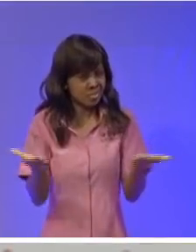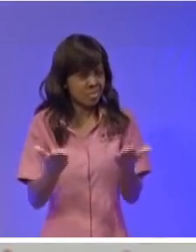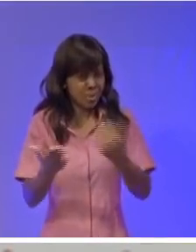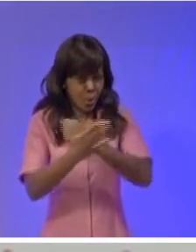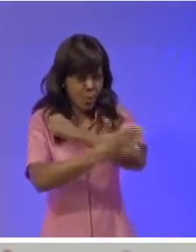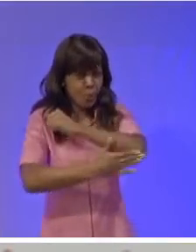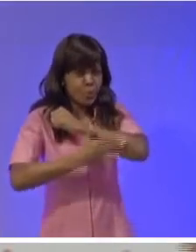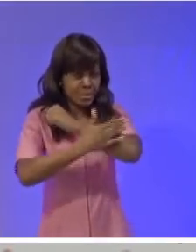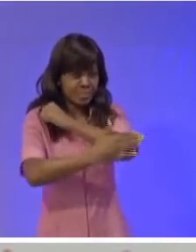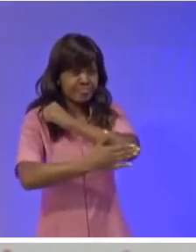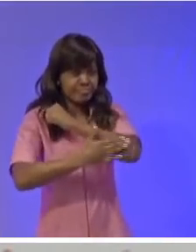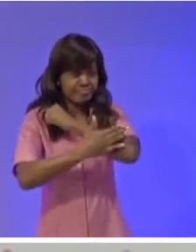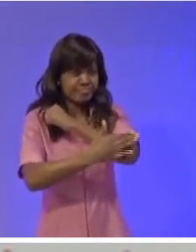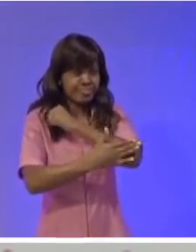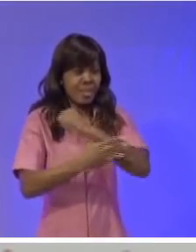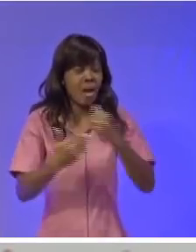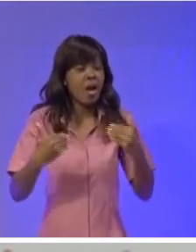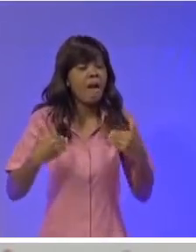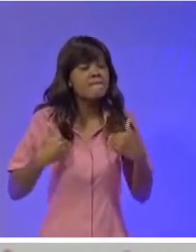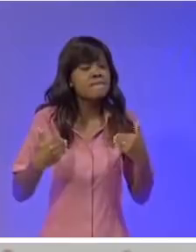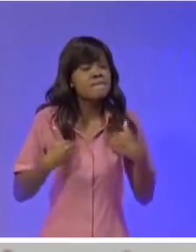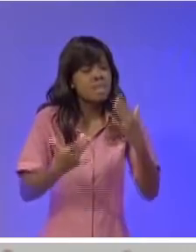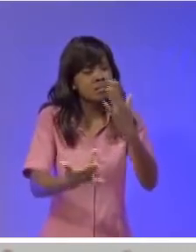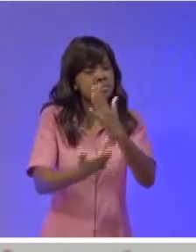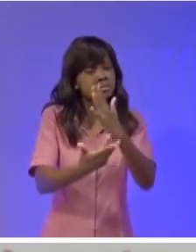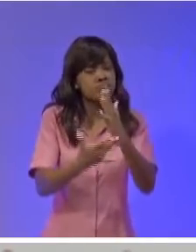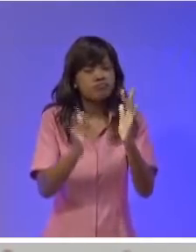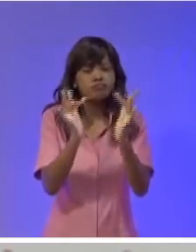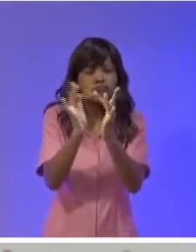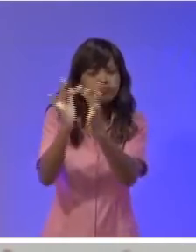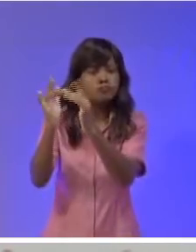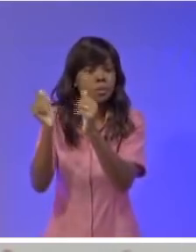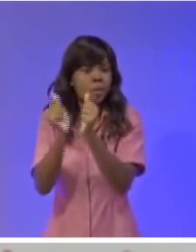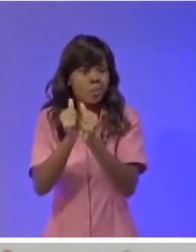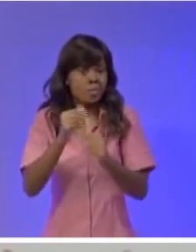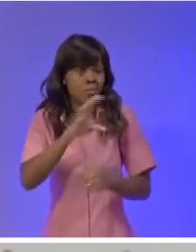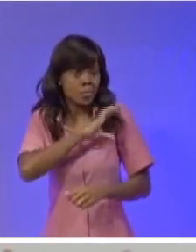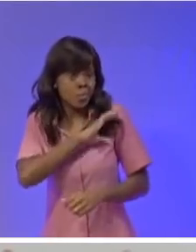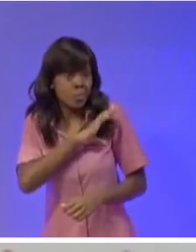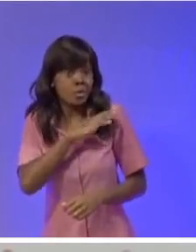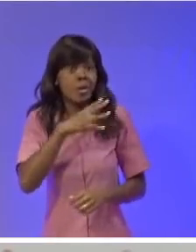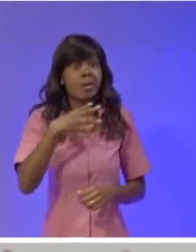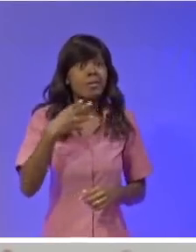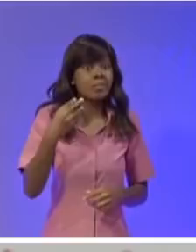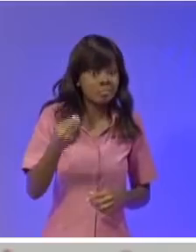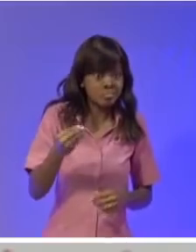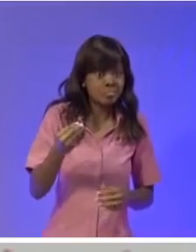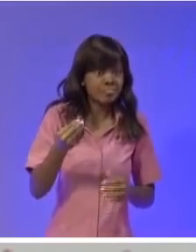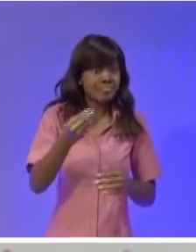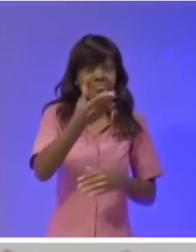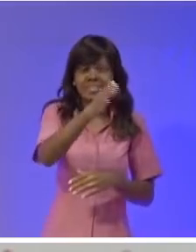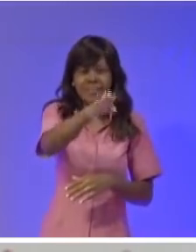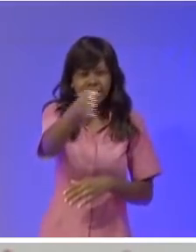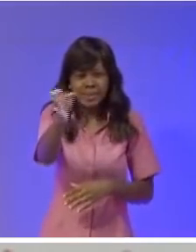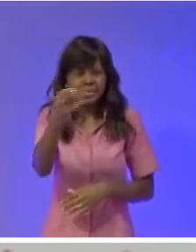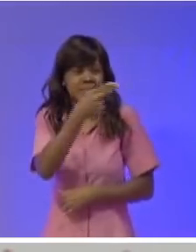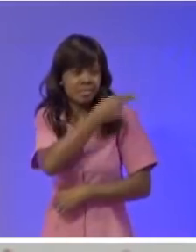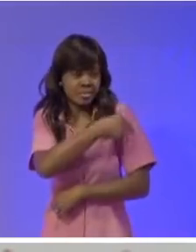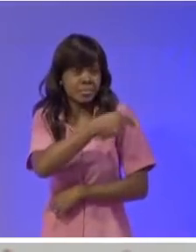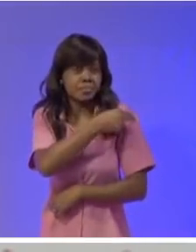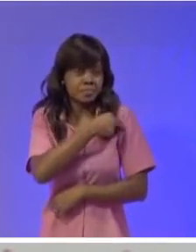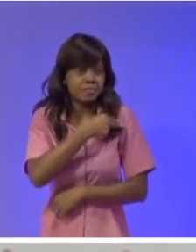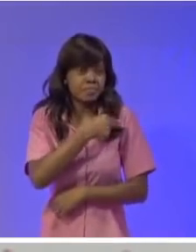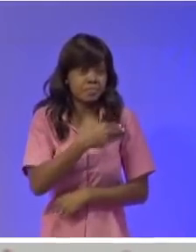and the district medical officers, they are responsible for all deaths outside of the hospital. So we think we cast a very wide net and we're able to capture all the